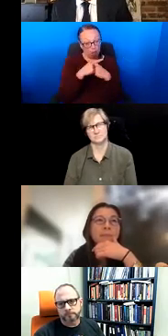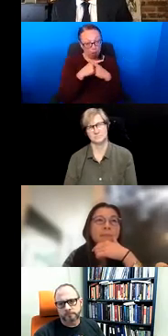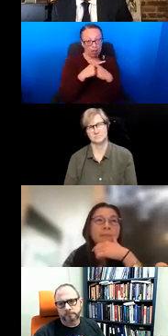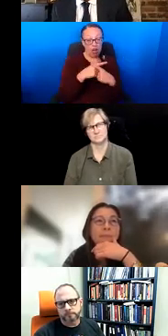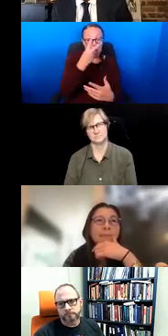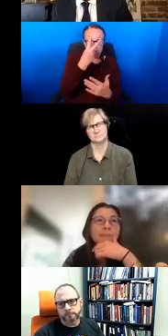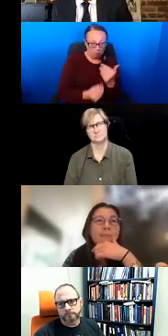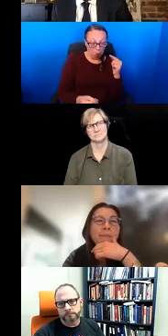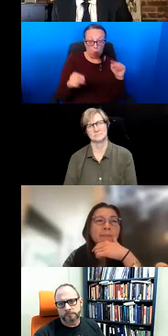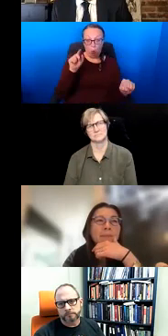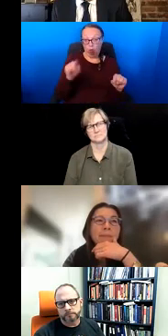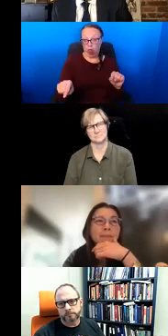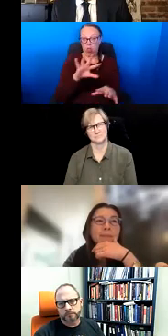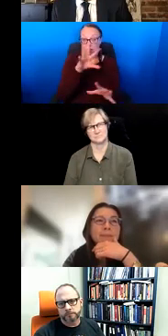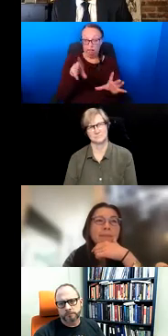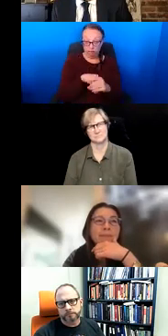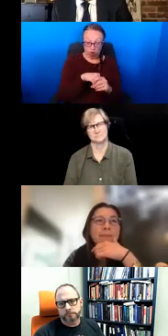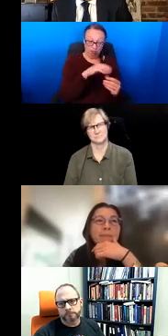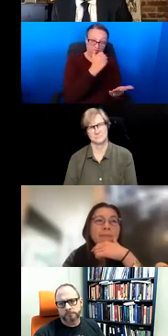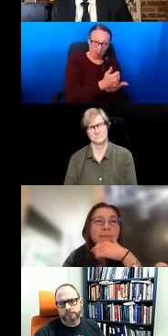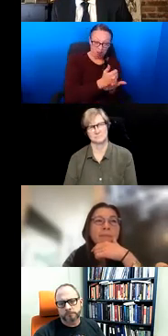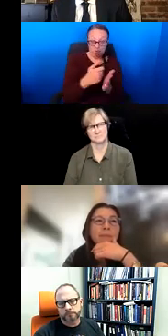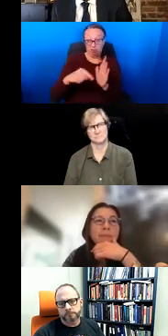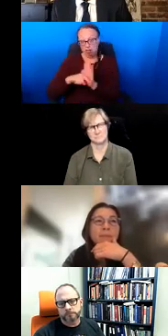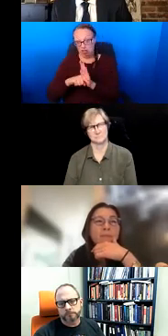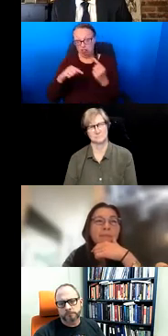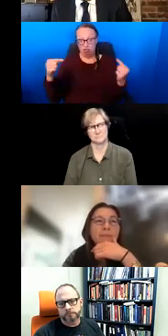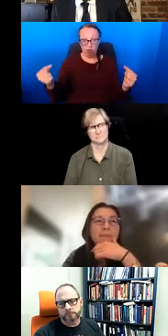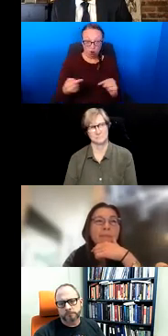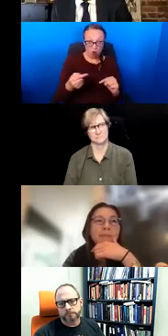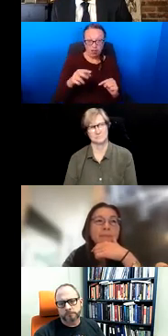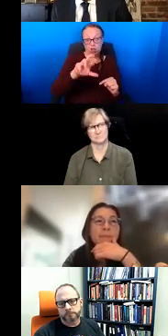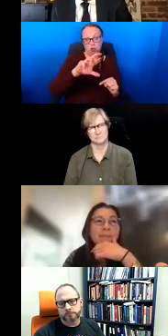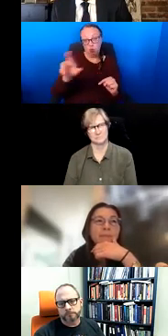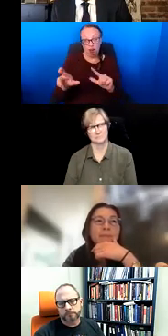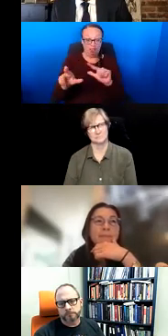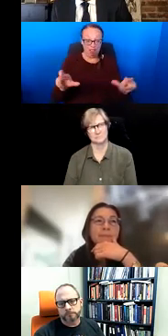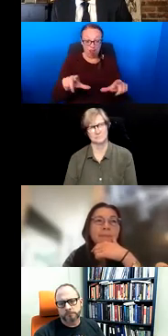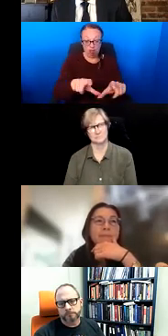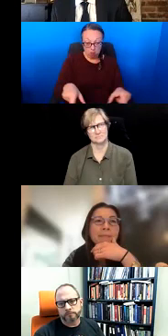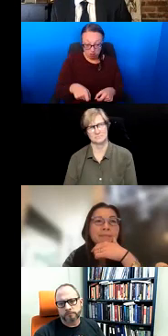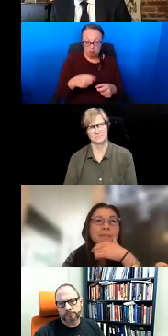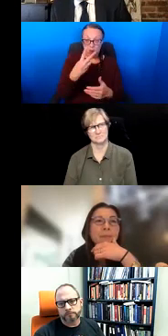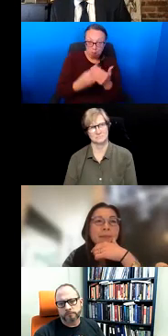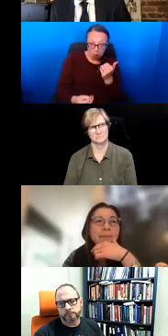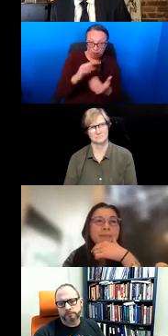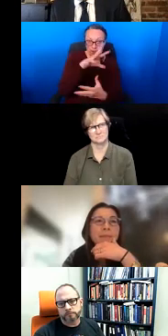brain areas involving the right hemisphere and the left hemisphere that appear to be engaged in the process of recovery, although we can think